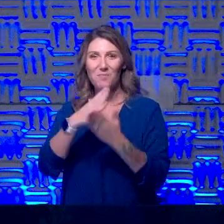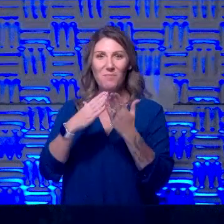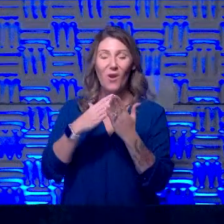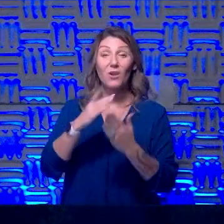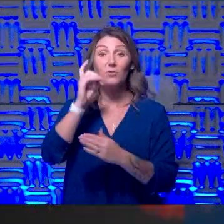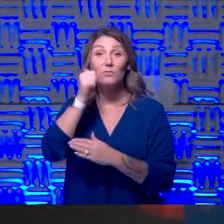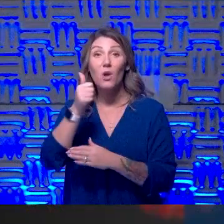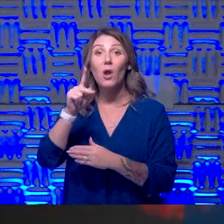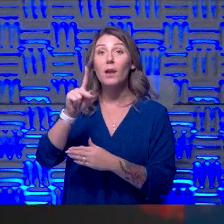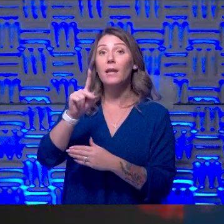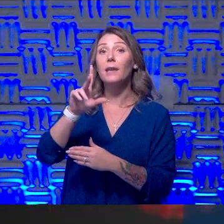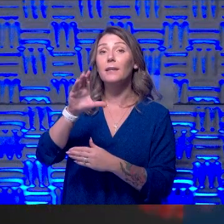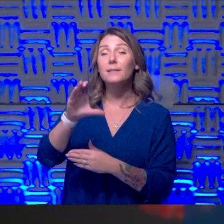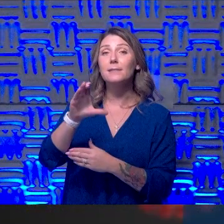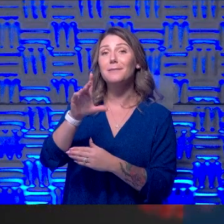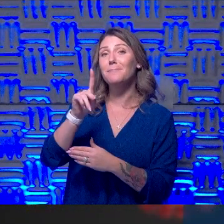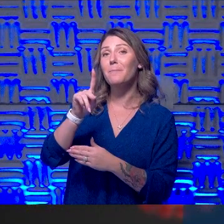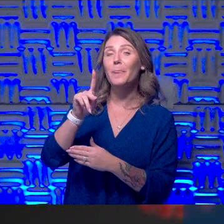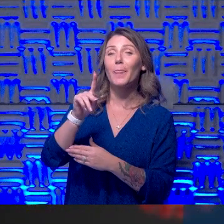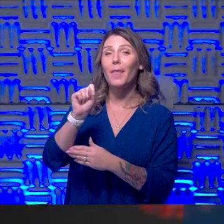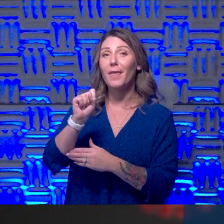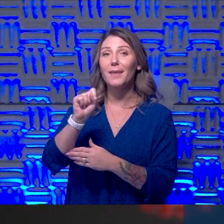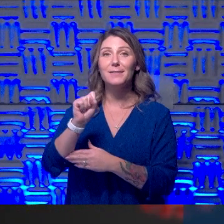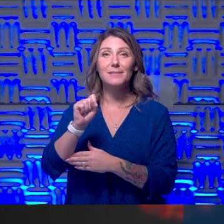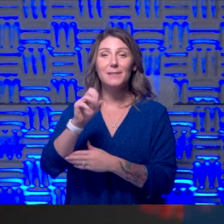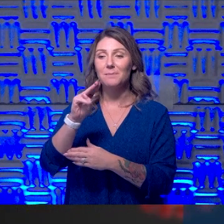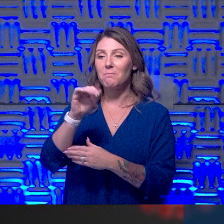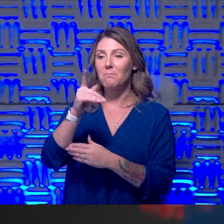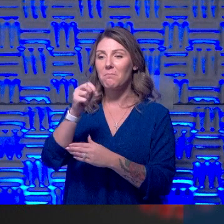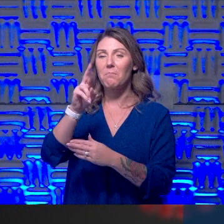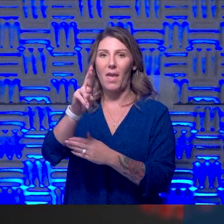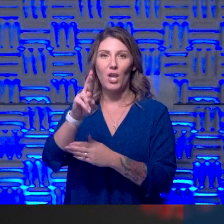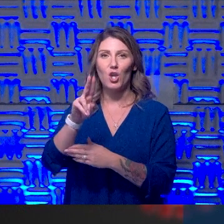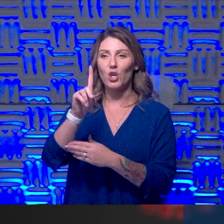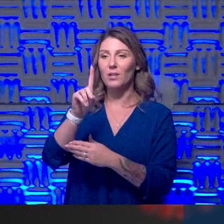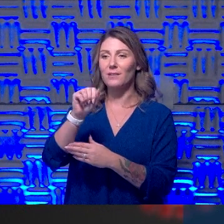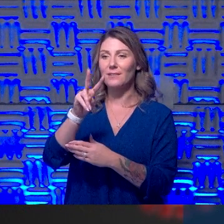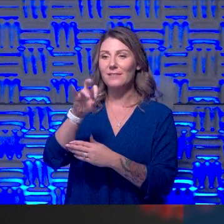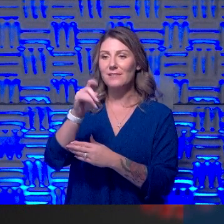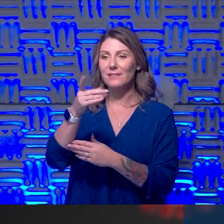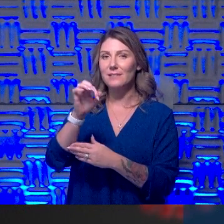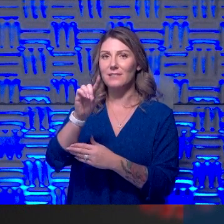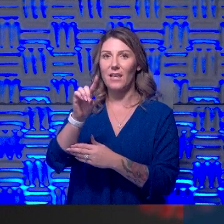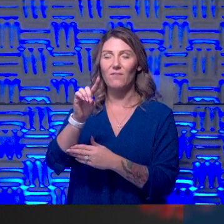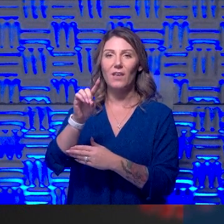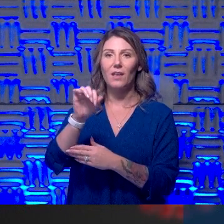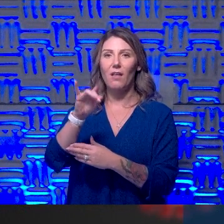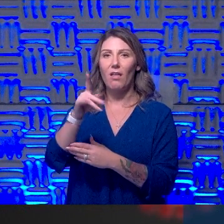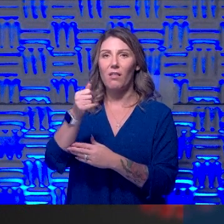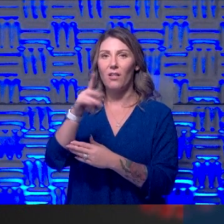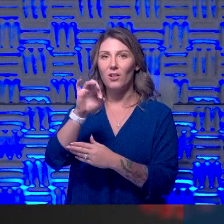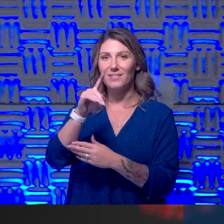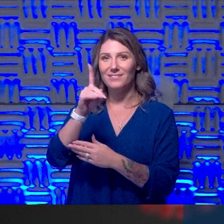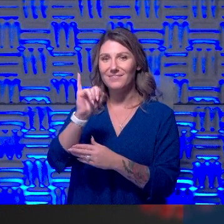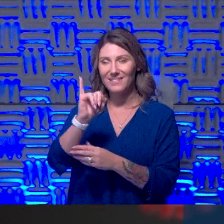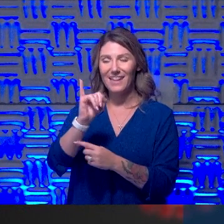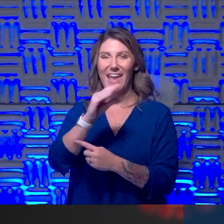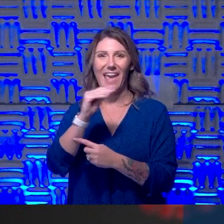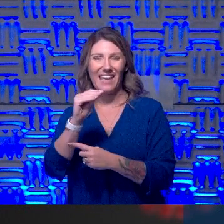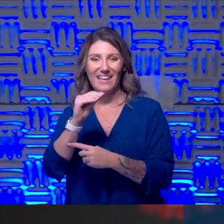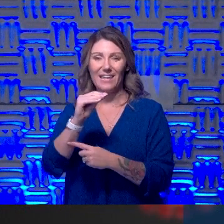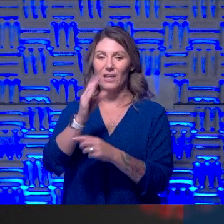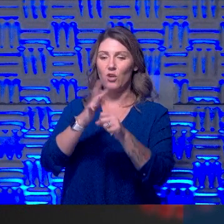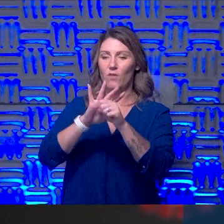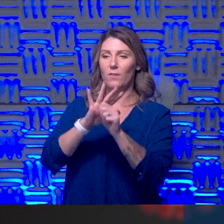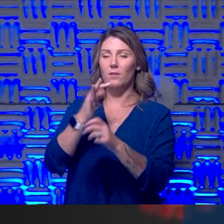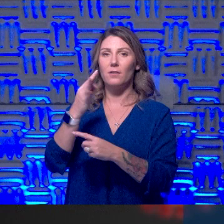Tomorrow, KCK Mayor and CEO of the Unified Government of Wyandotte County, David Alvey, joins to update COVID-19 impact and